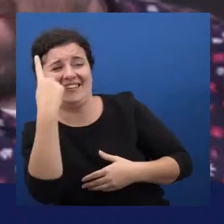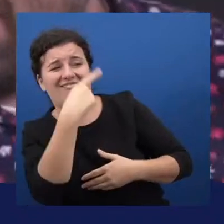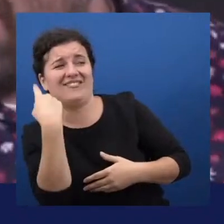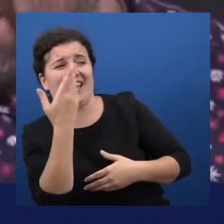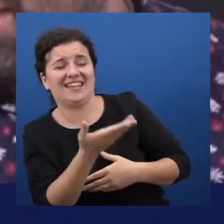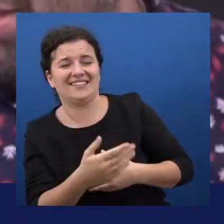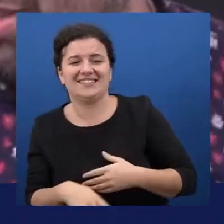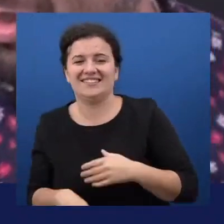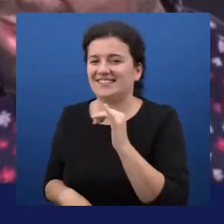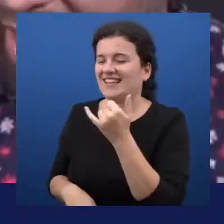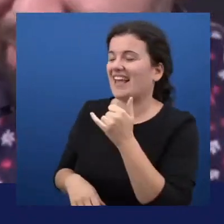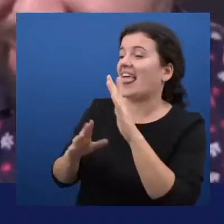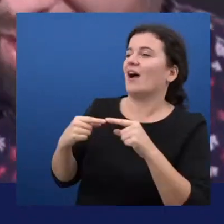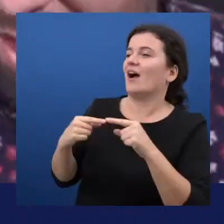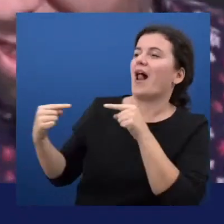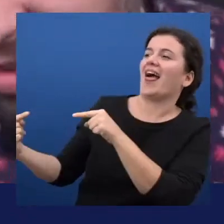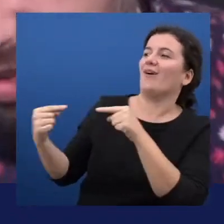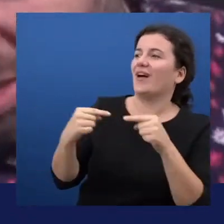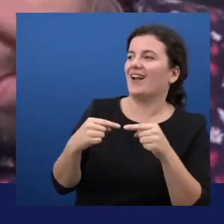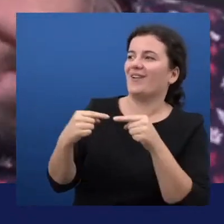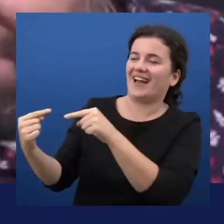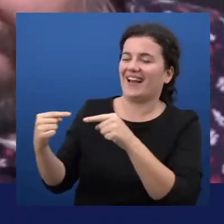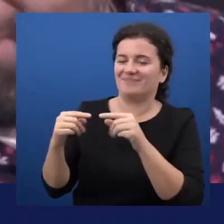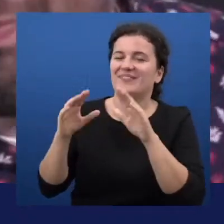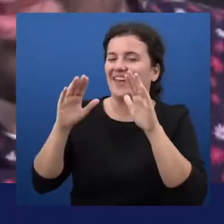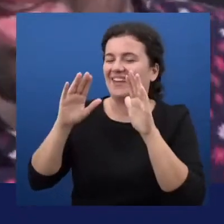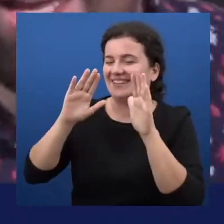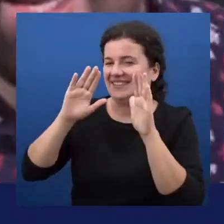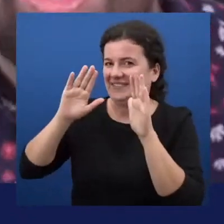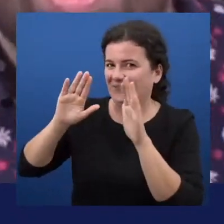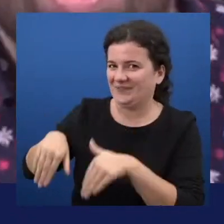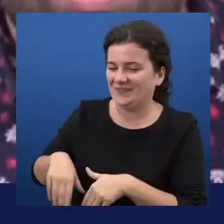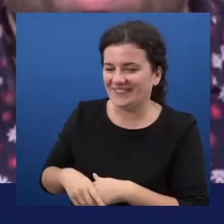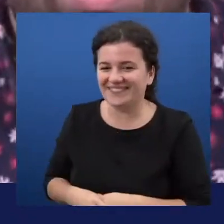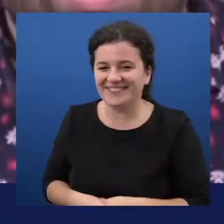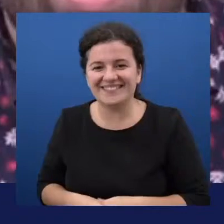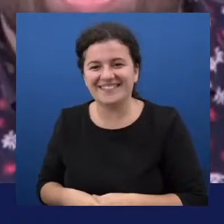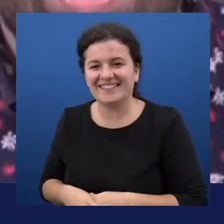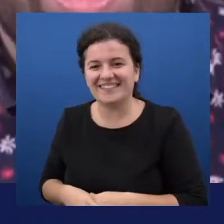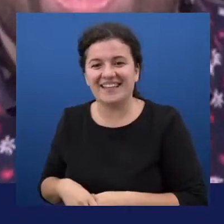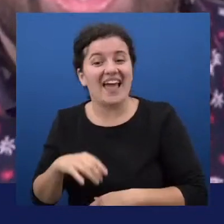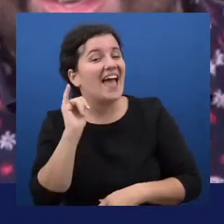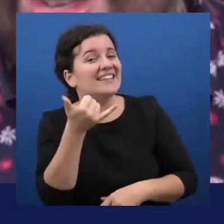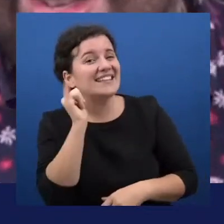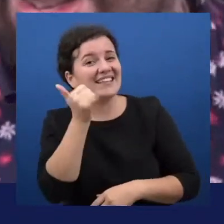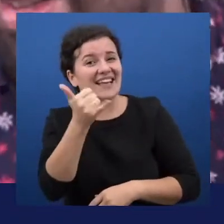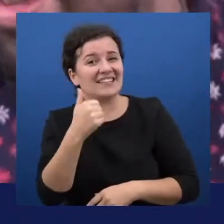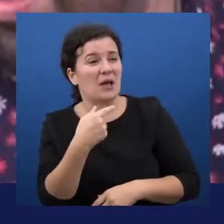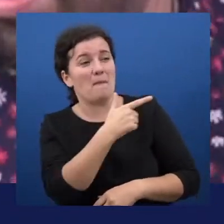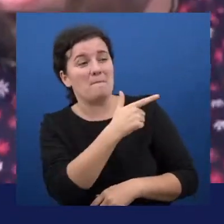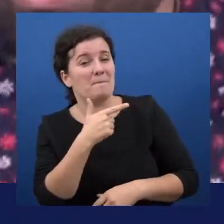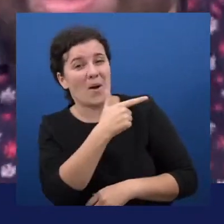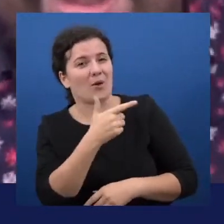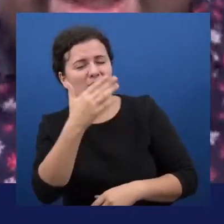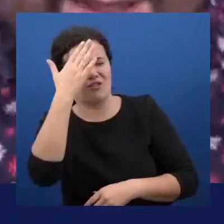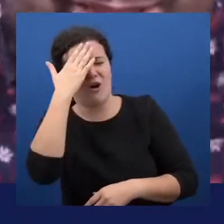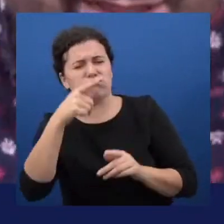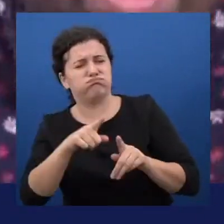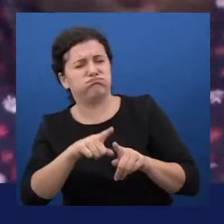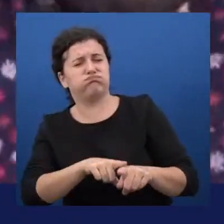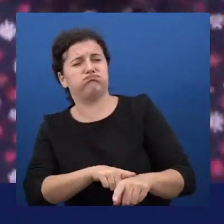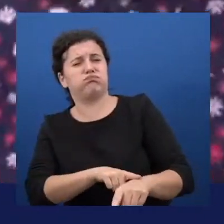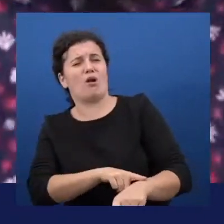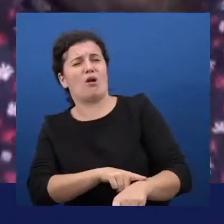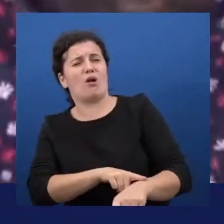these discussions sometimes, and it's like, yeah. This is unfair, Willem, because we've known each other so long. I mean, I can tease him